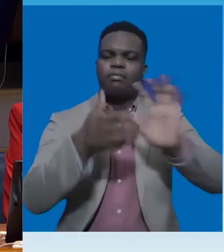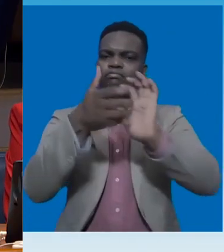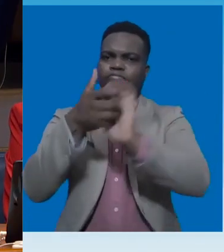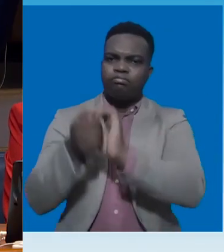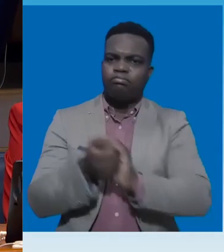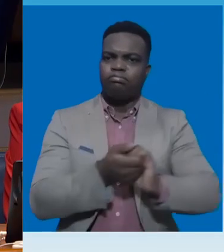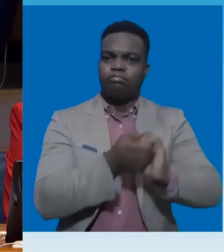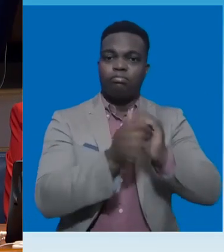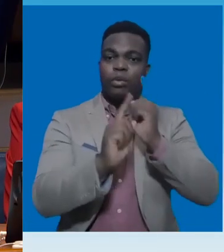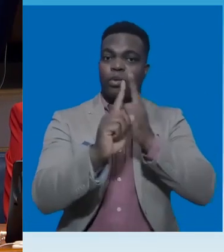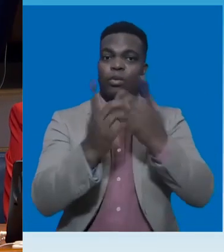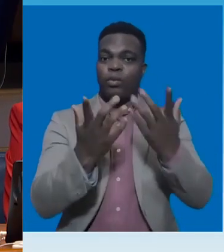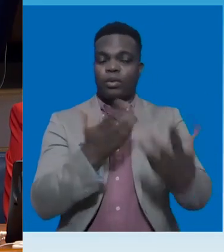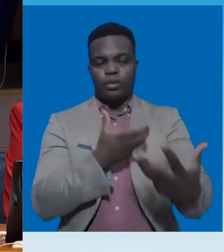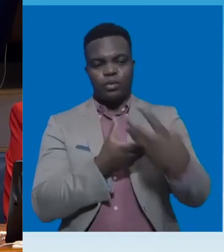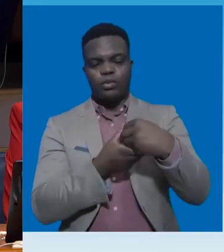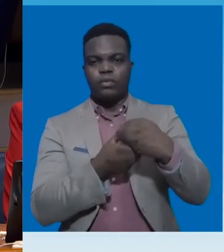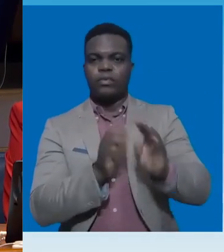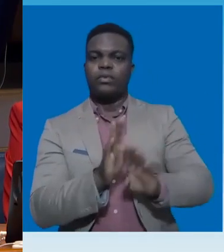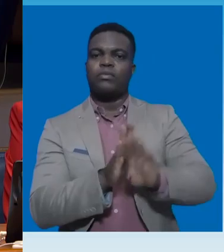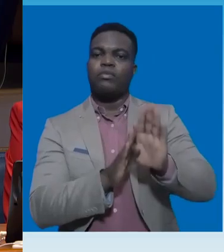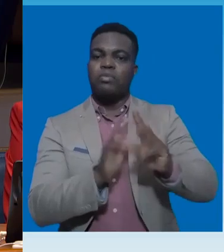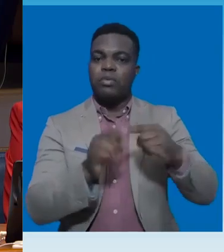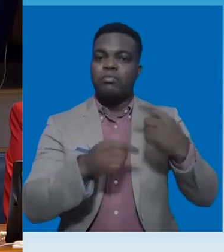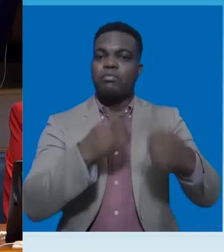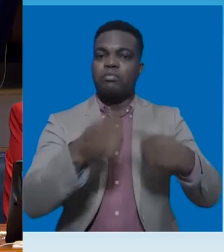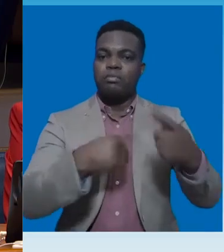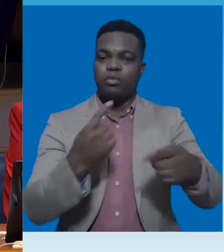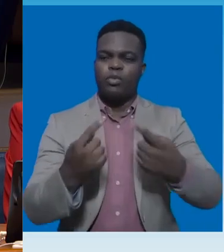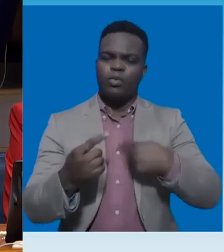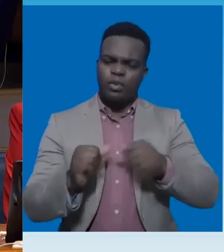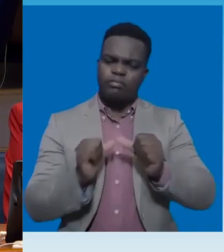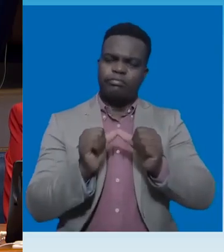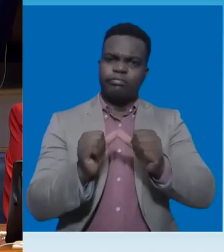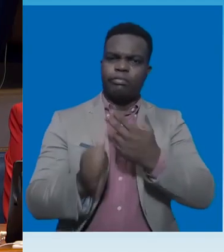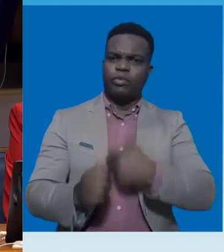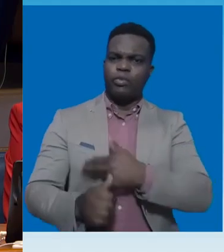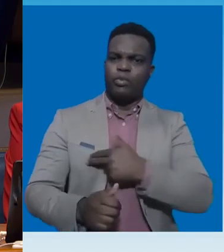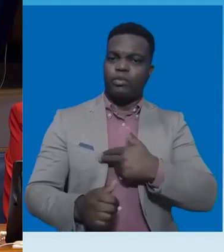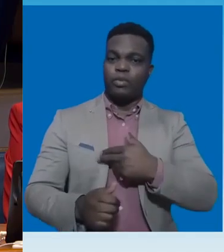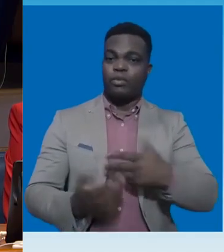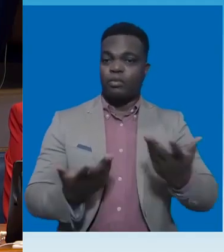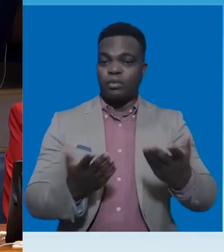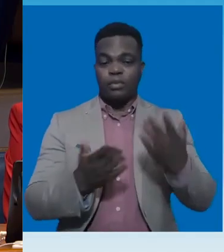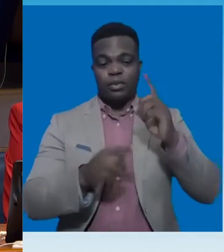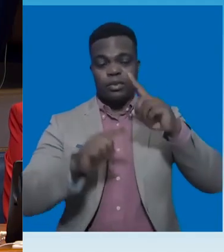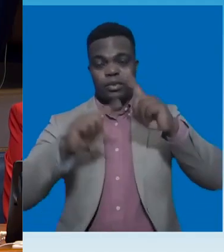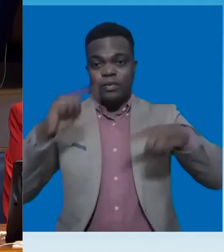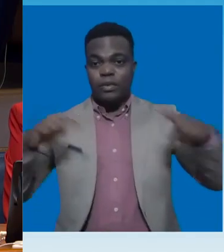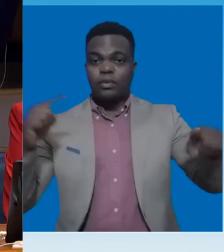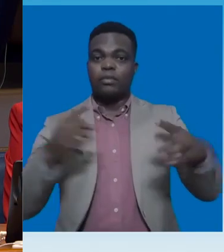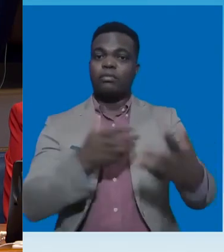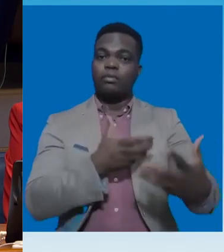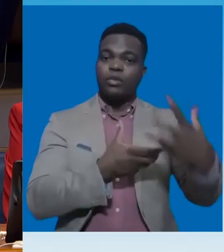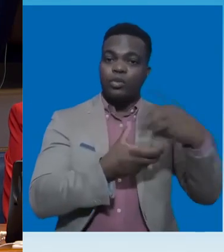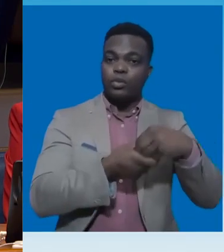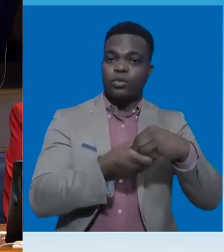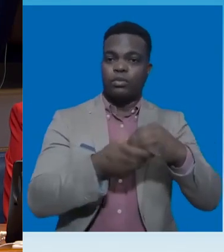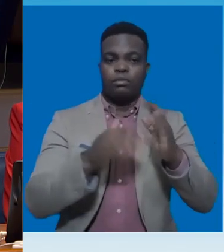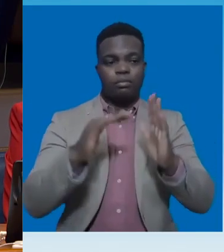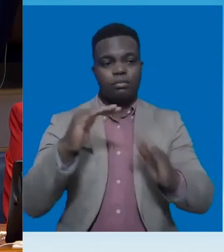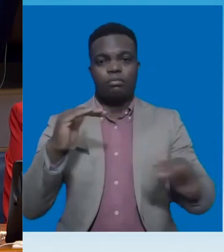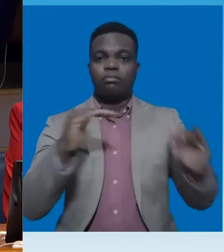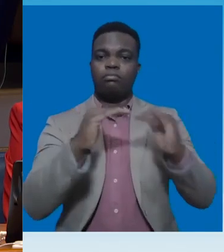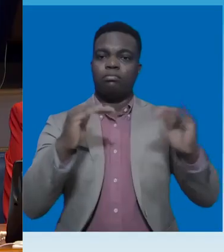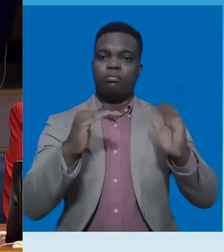diversity, equality, and inclusion within the United Nations and beyond. This commitment is consistent with the critical role we